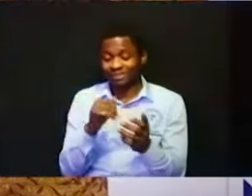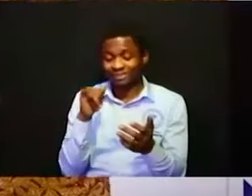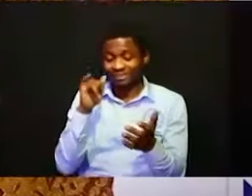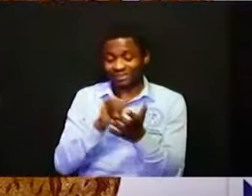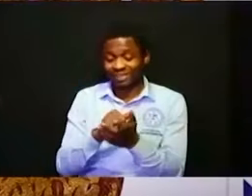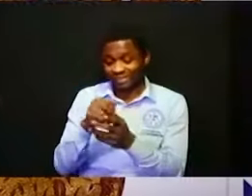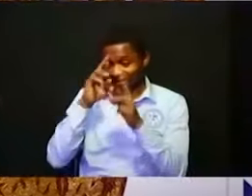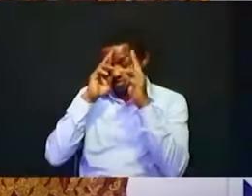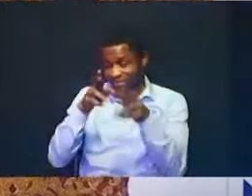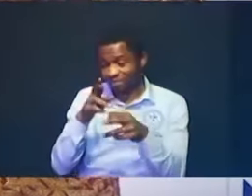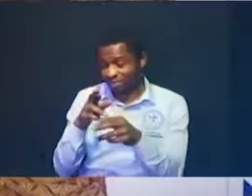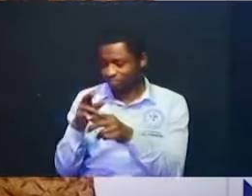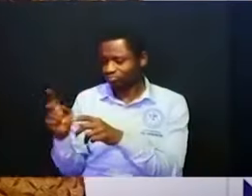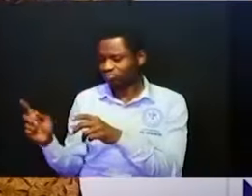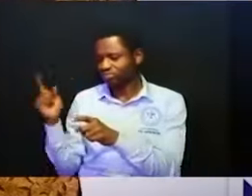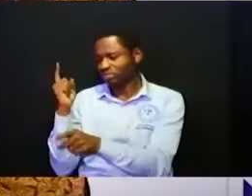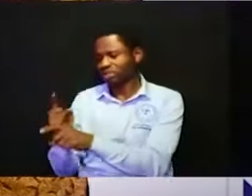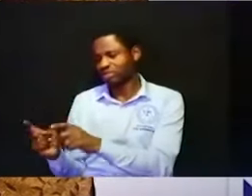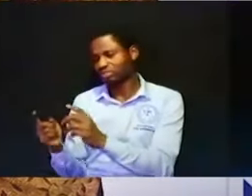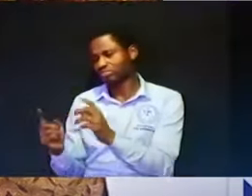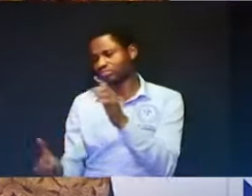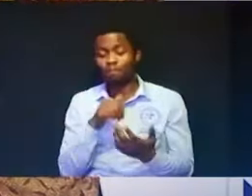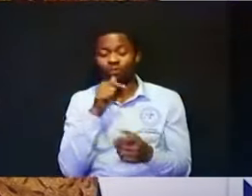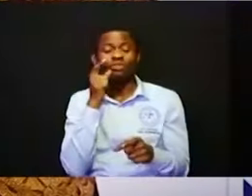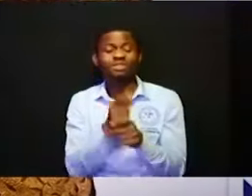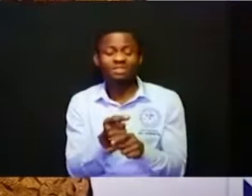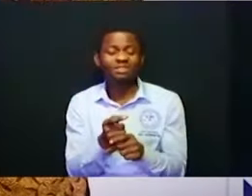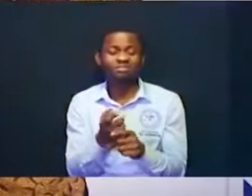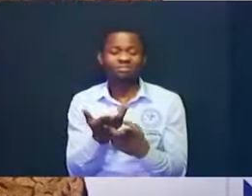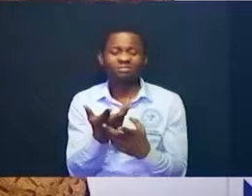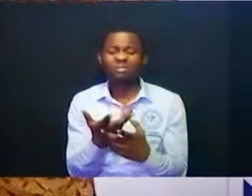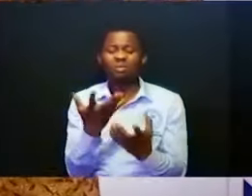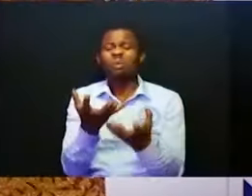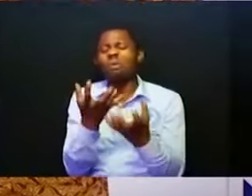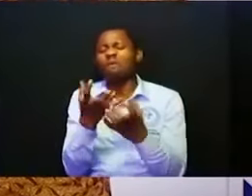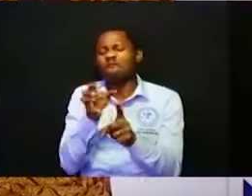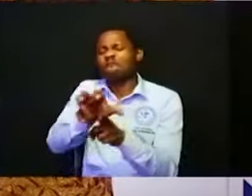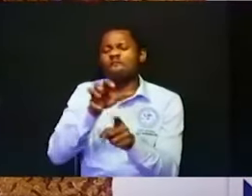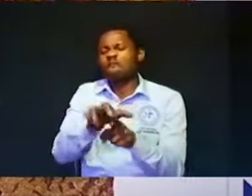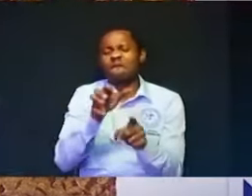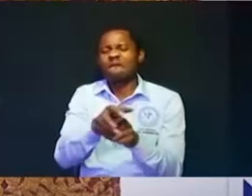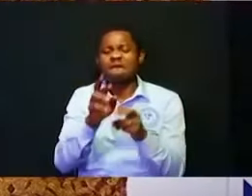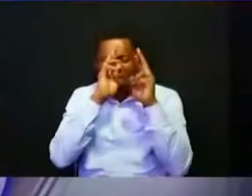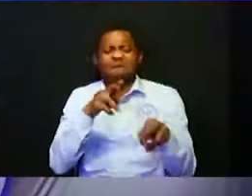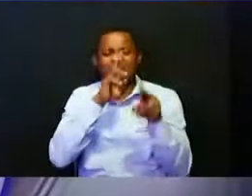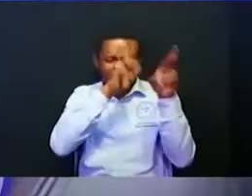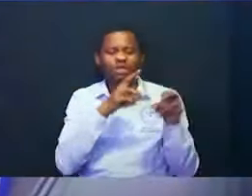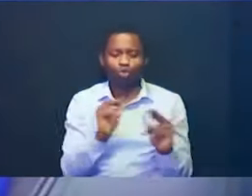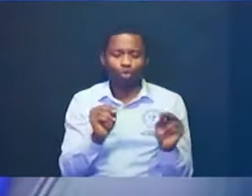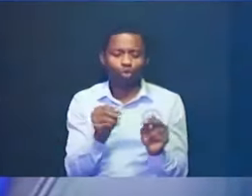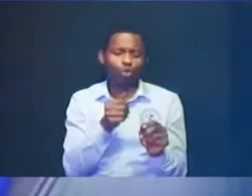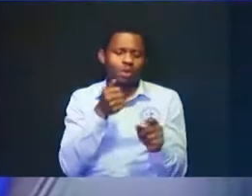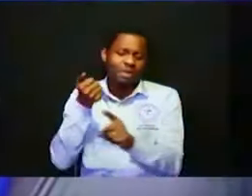no enyo hye so. No, he doesn't just command it and want to demand it. There be un she ni pa se wo mu ni pa ni bebu. I